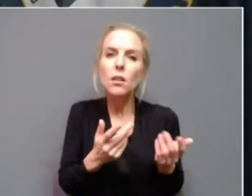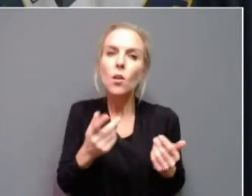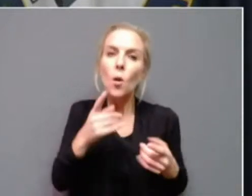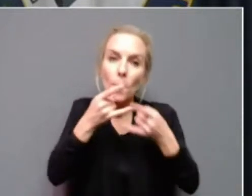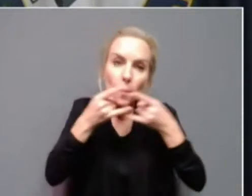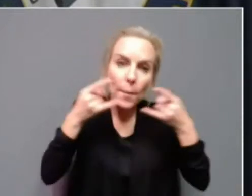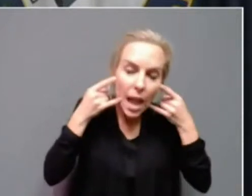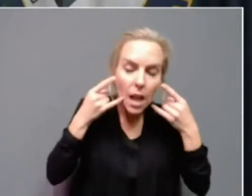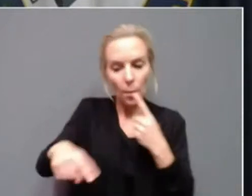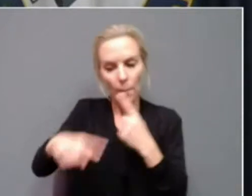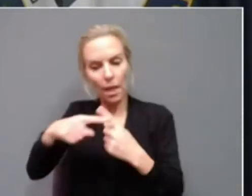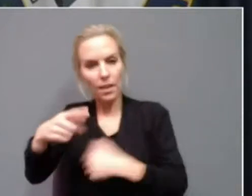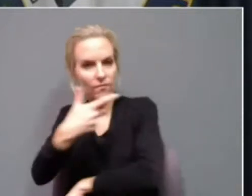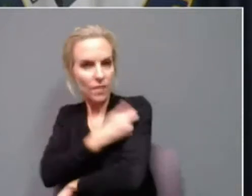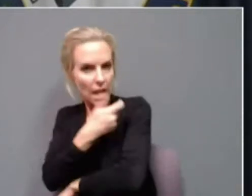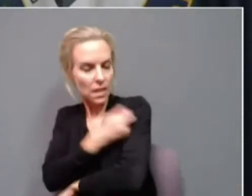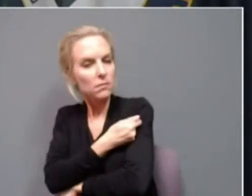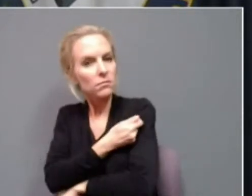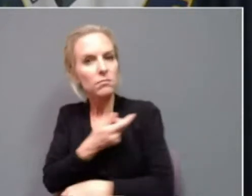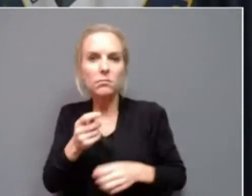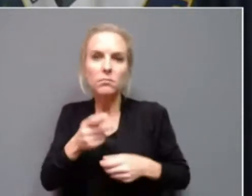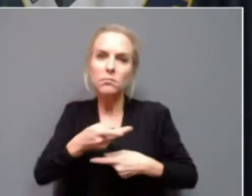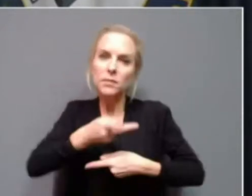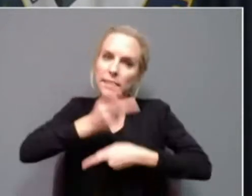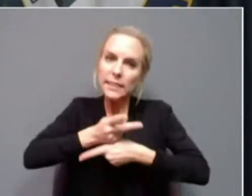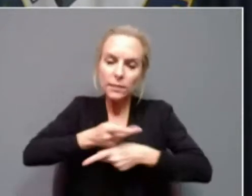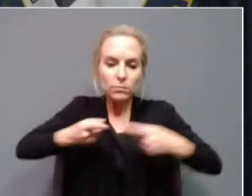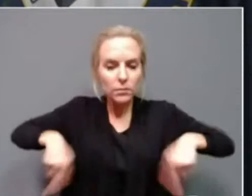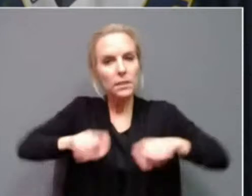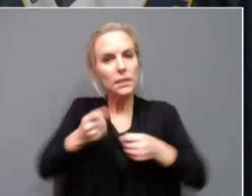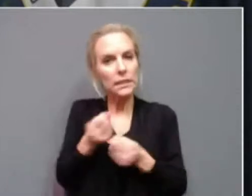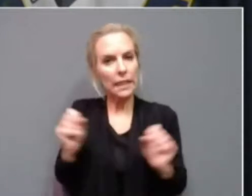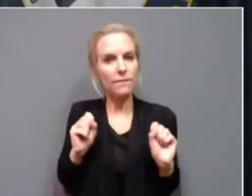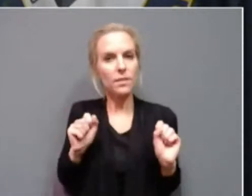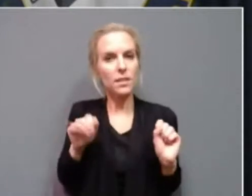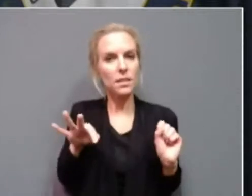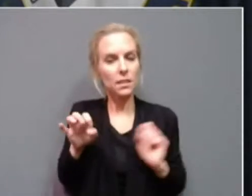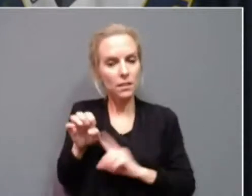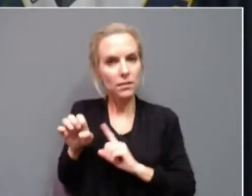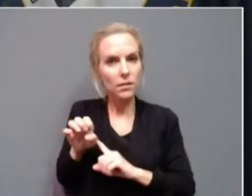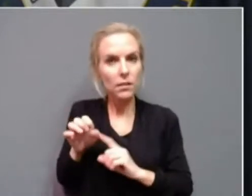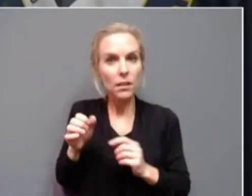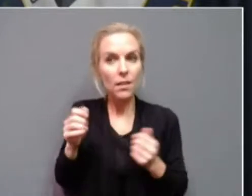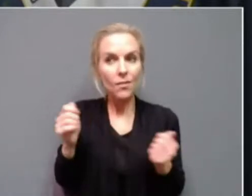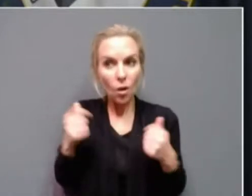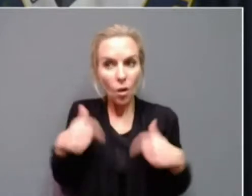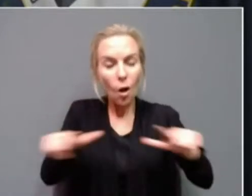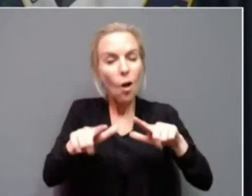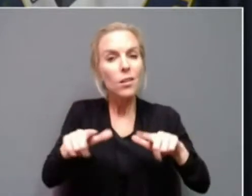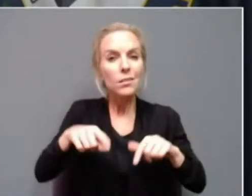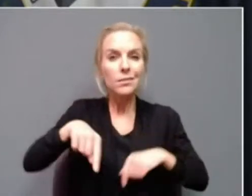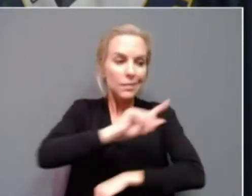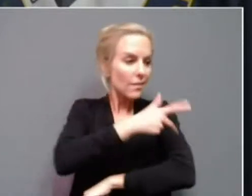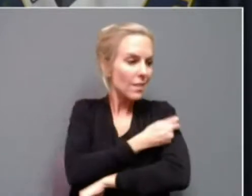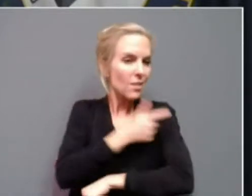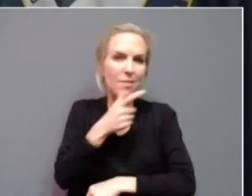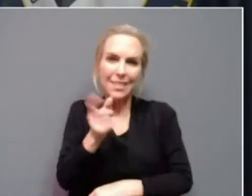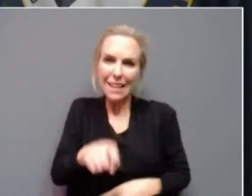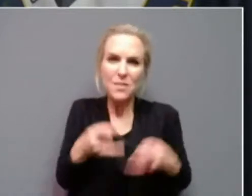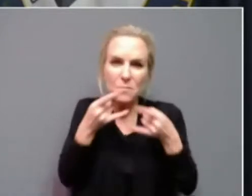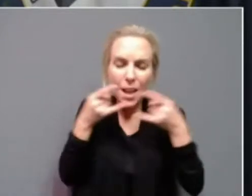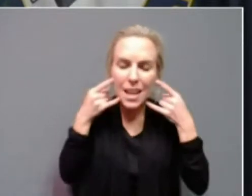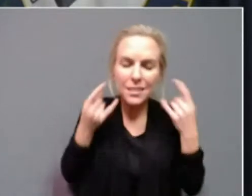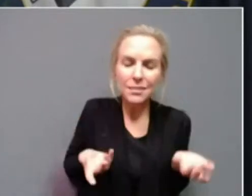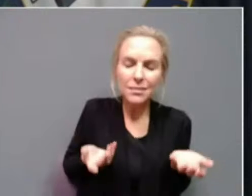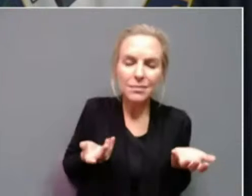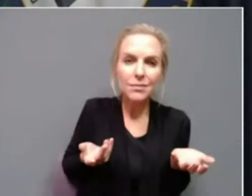plus vaccinations can keep us safe. And guess what? If everybody get vaccinated, we wouldn't even need the masking. So anybody